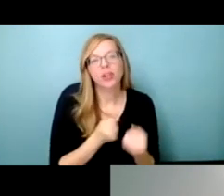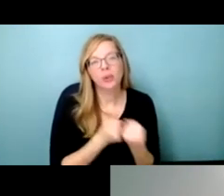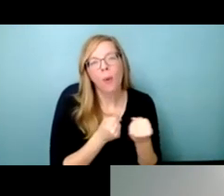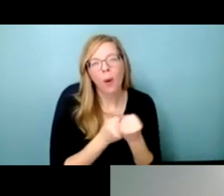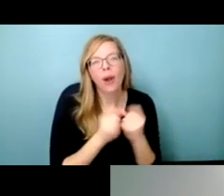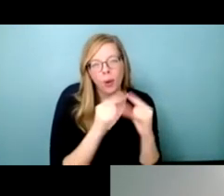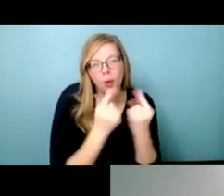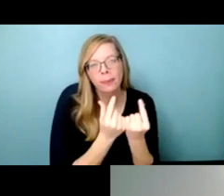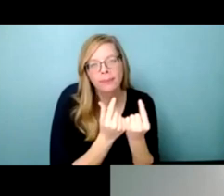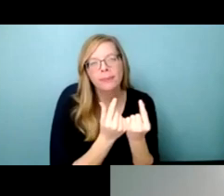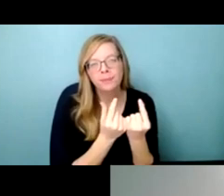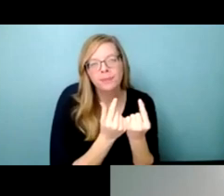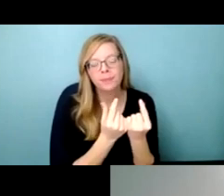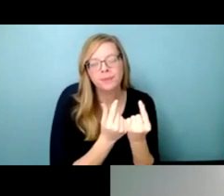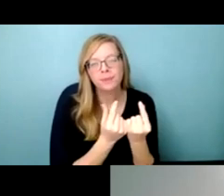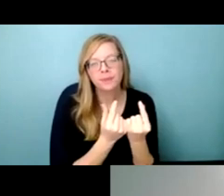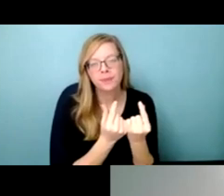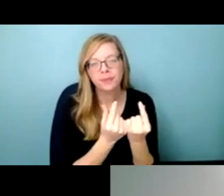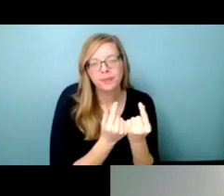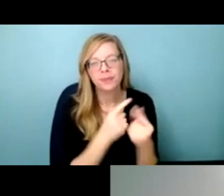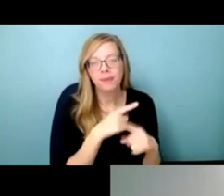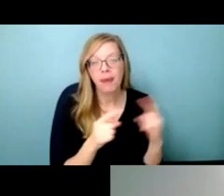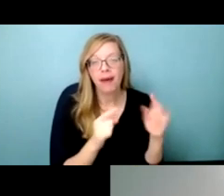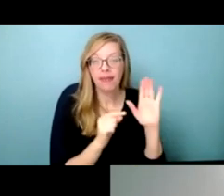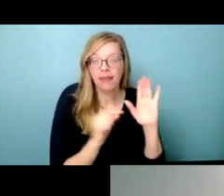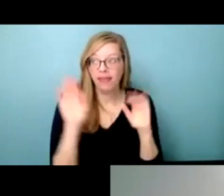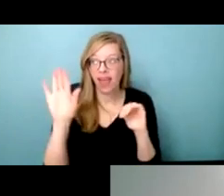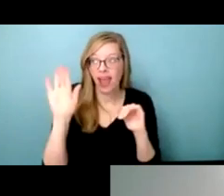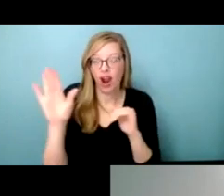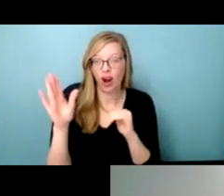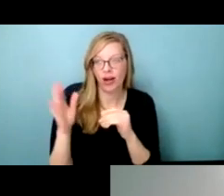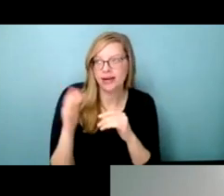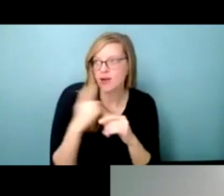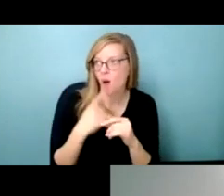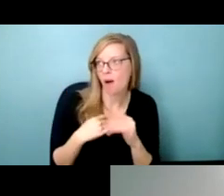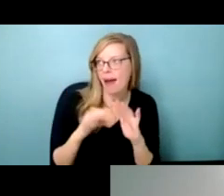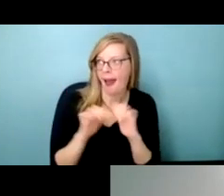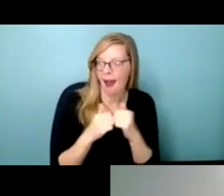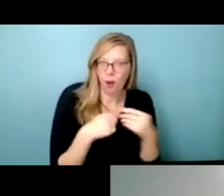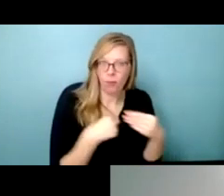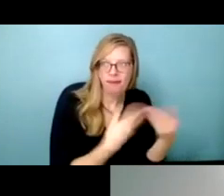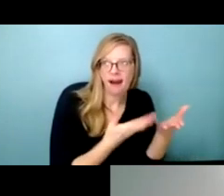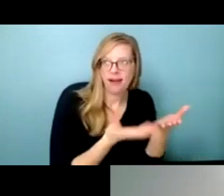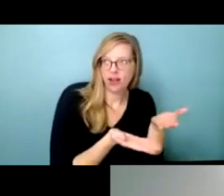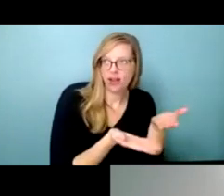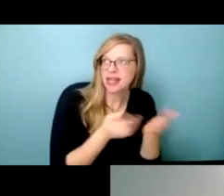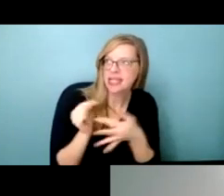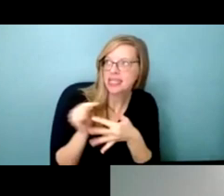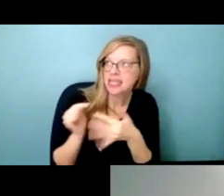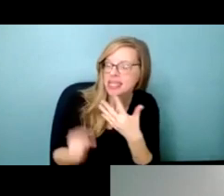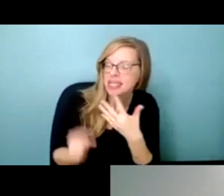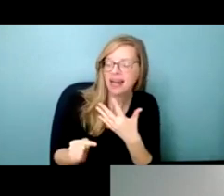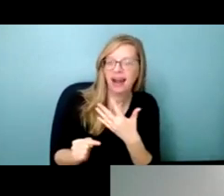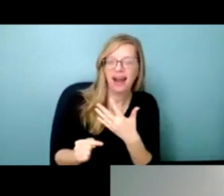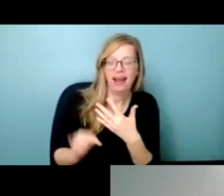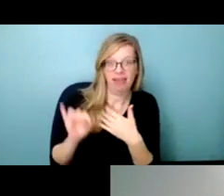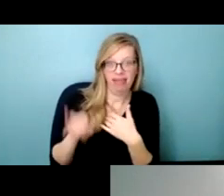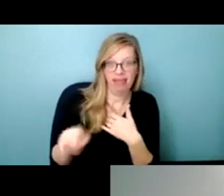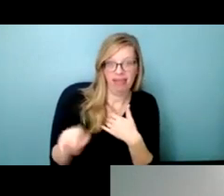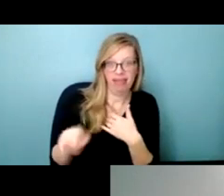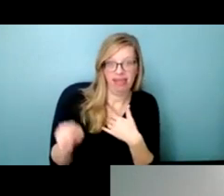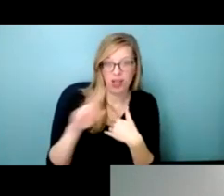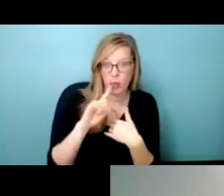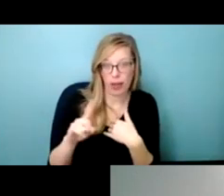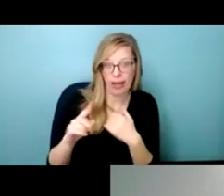group. But their kind of parameters around how it should be delivered is really heavily based on